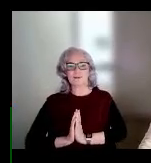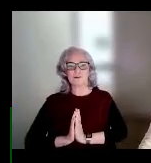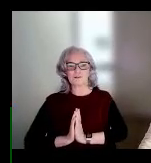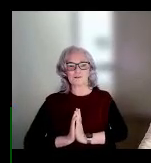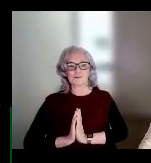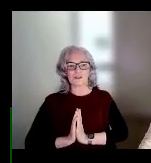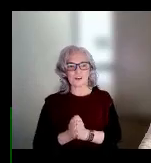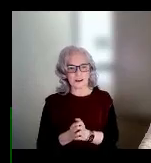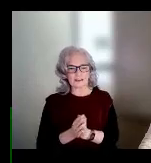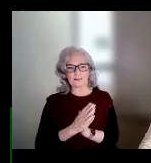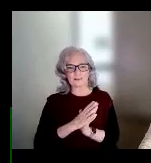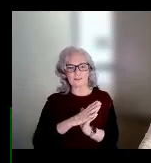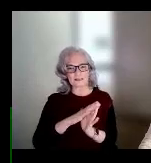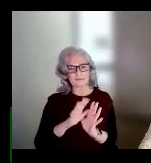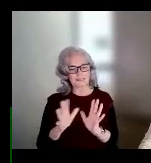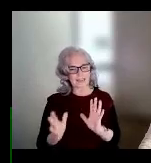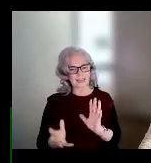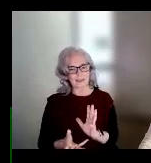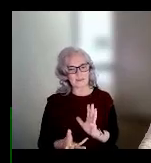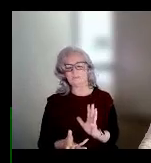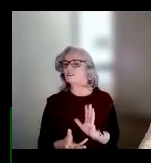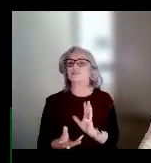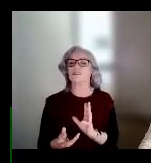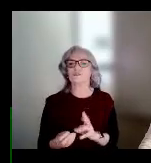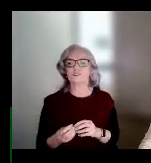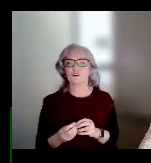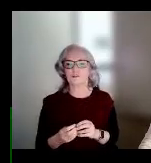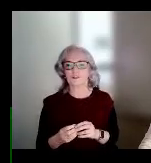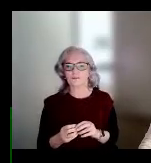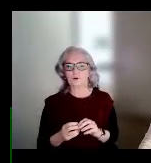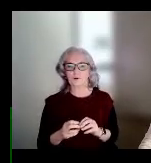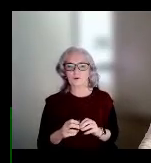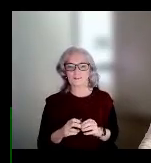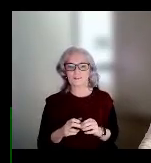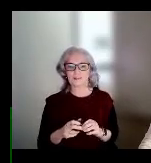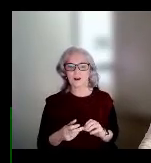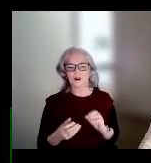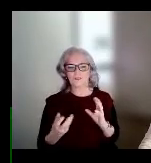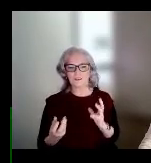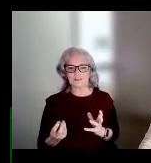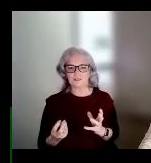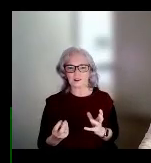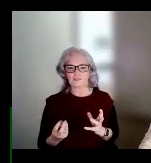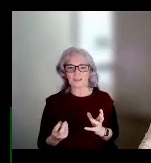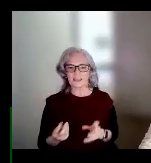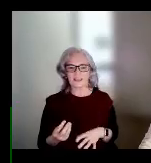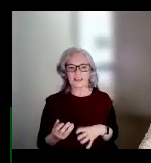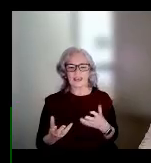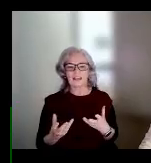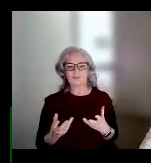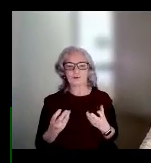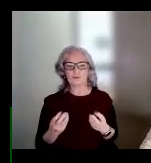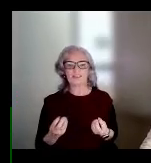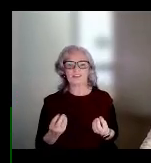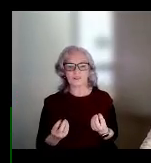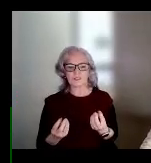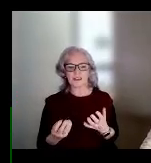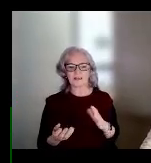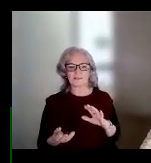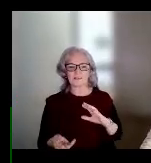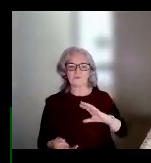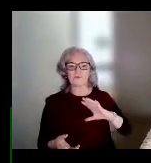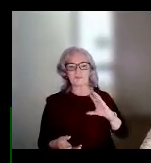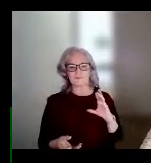And so the 9 themes that came out of this that showed the importance of end-of-life care and what needed to